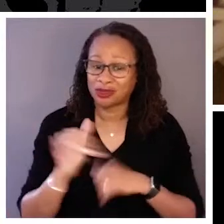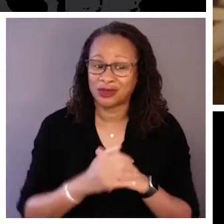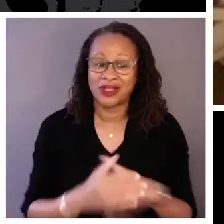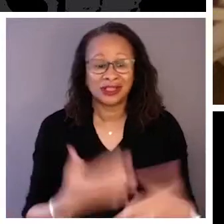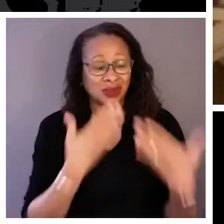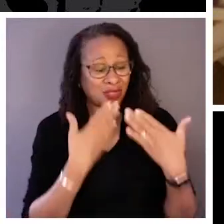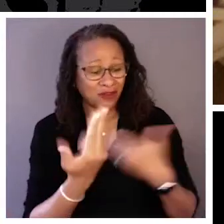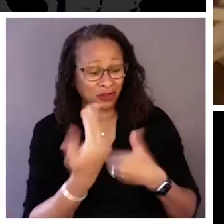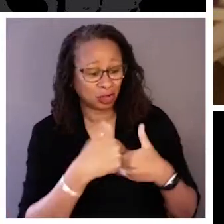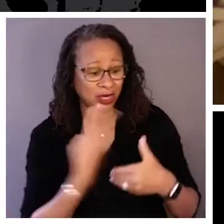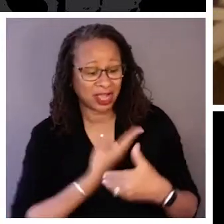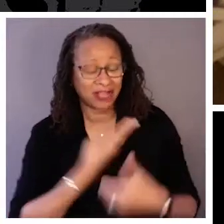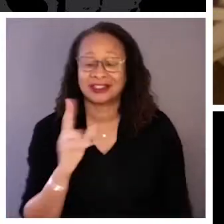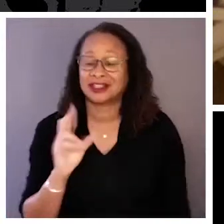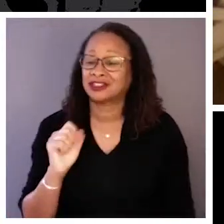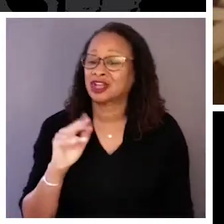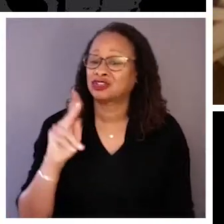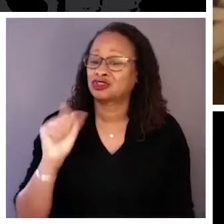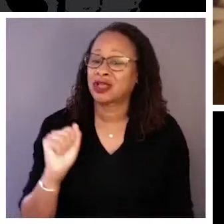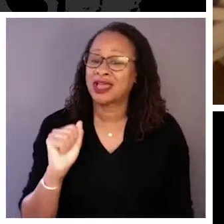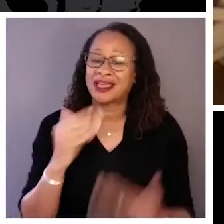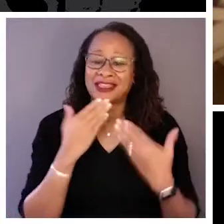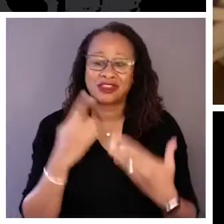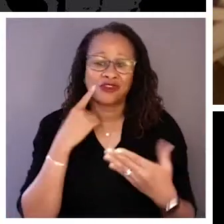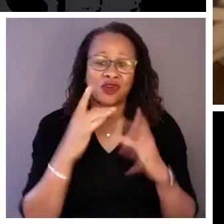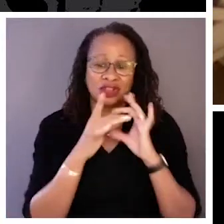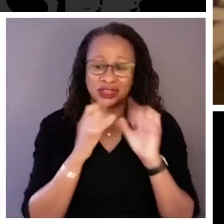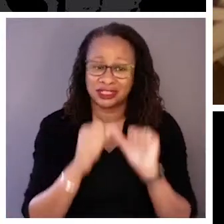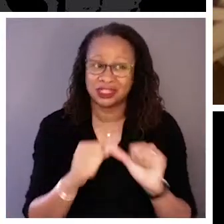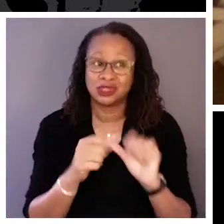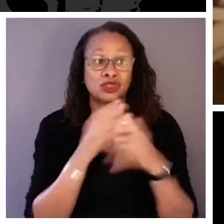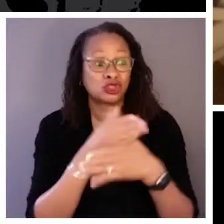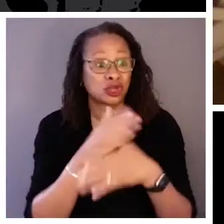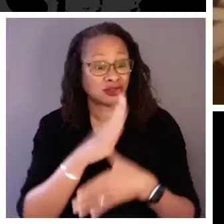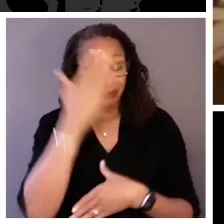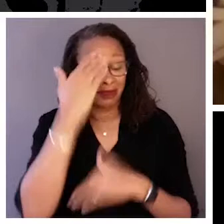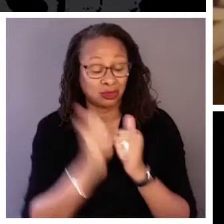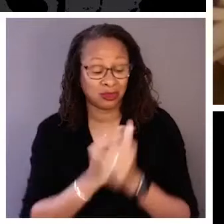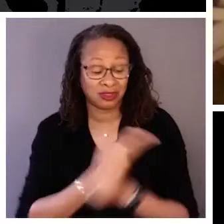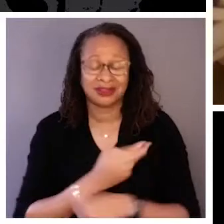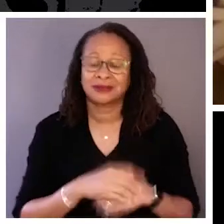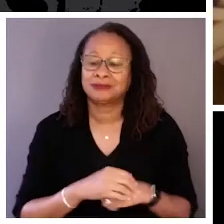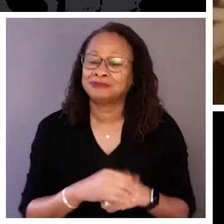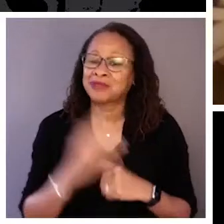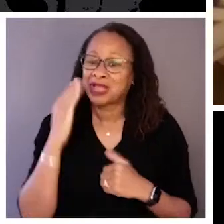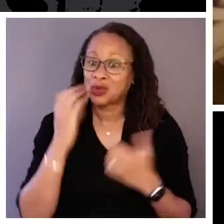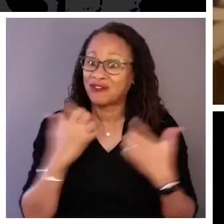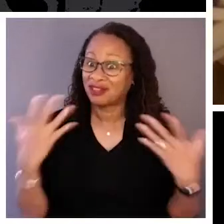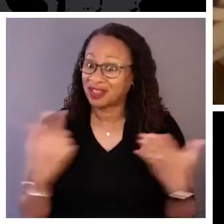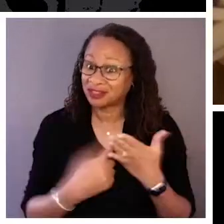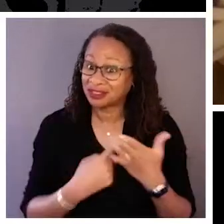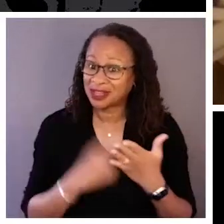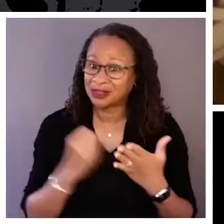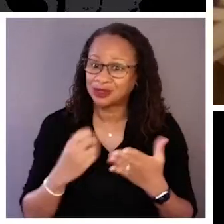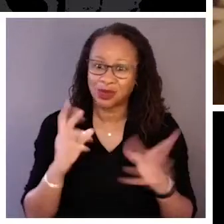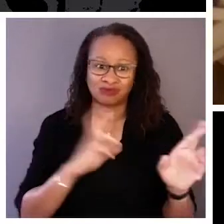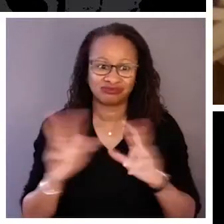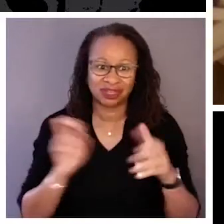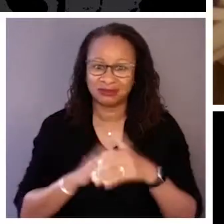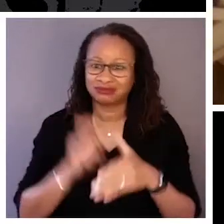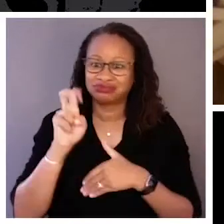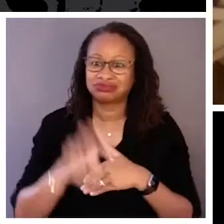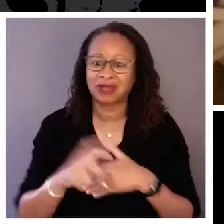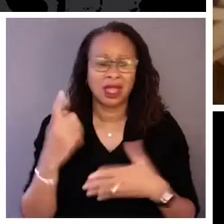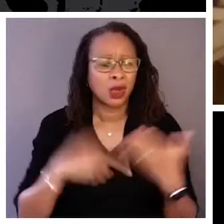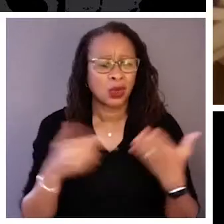to share your knowledge with us. And I know there's a lot to talk about, so we're going to jump right in. What's new this year? What do members need